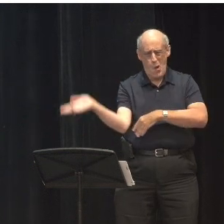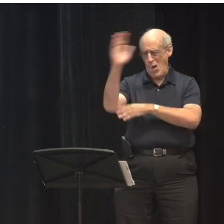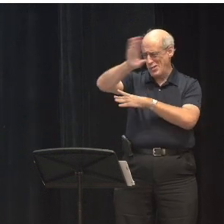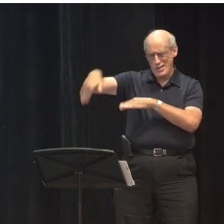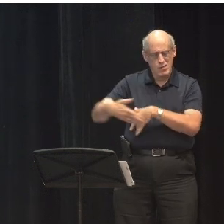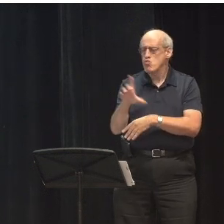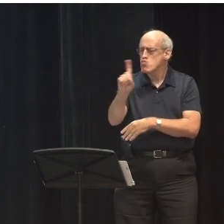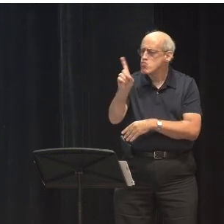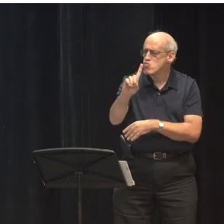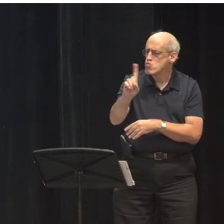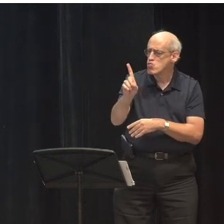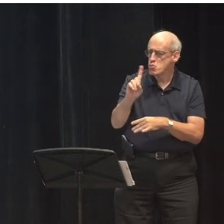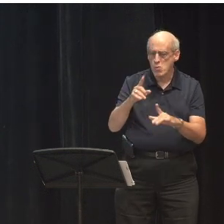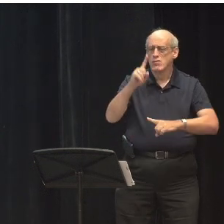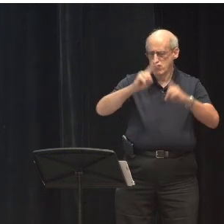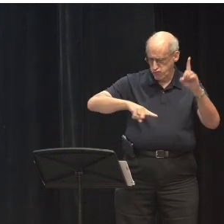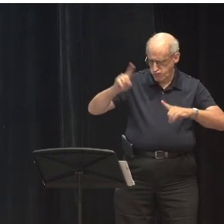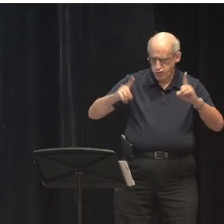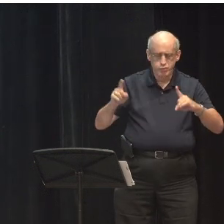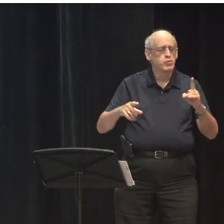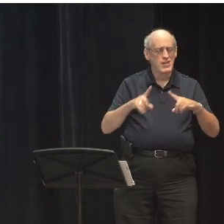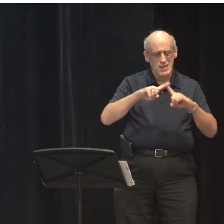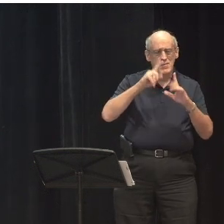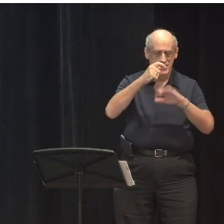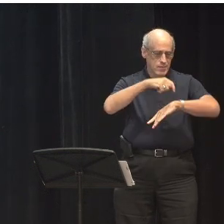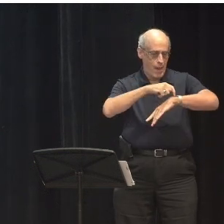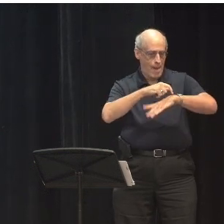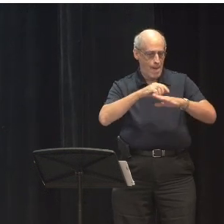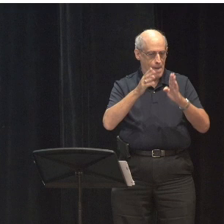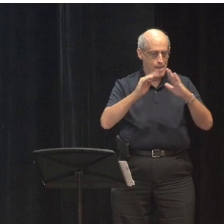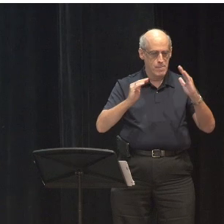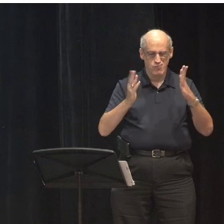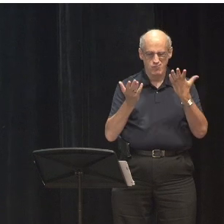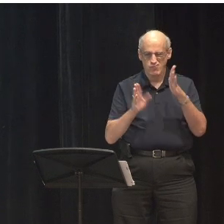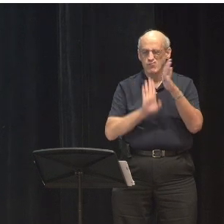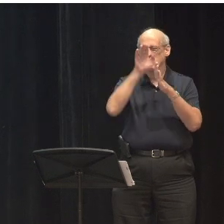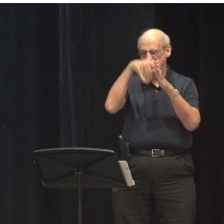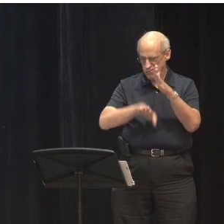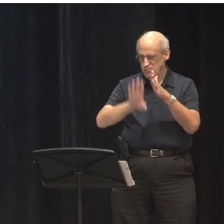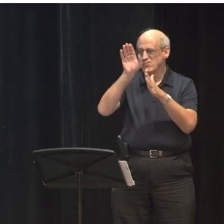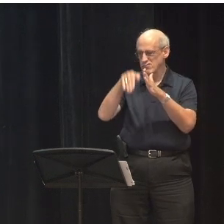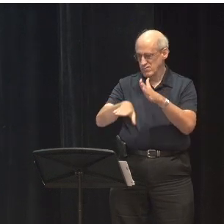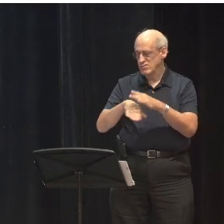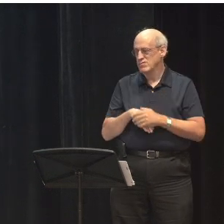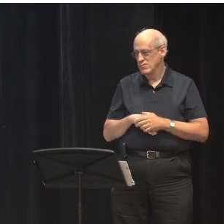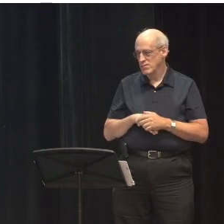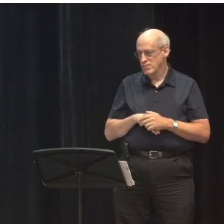the duration of the entirety of construction, but we recognize that there would be a peak period, and that's